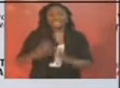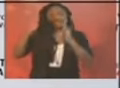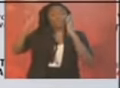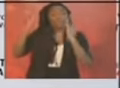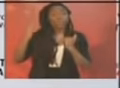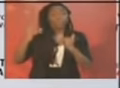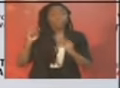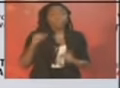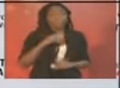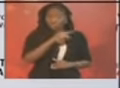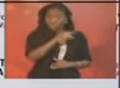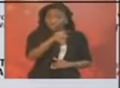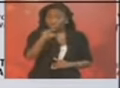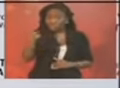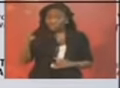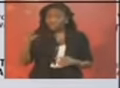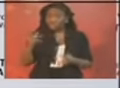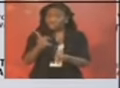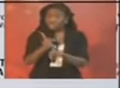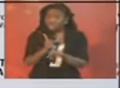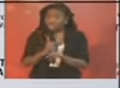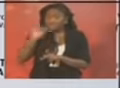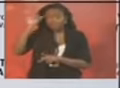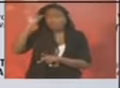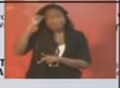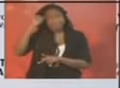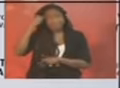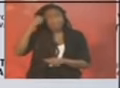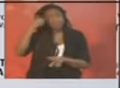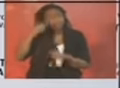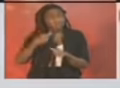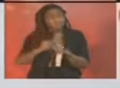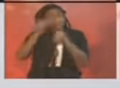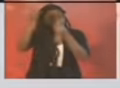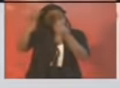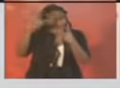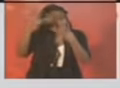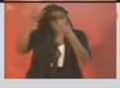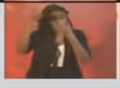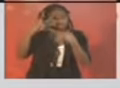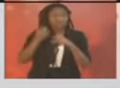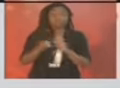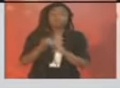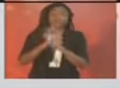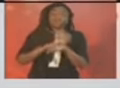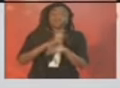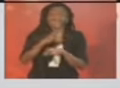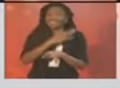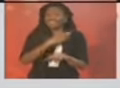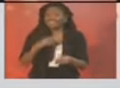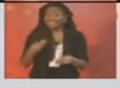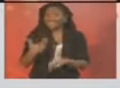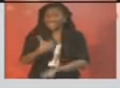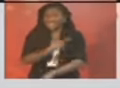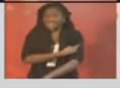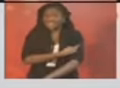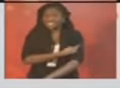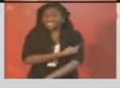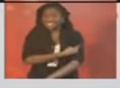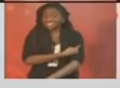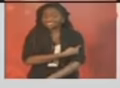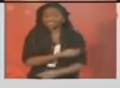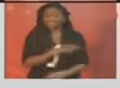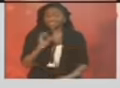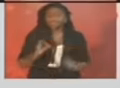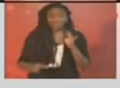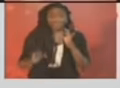all of you are keeping yourself up to date with information on COVID-19 and, of course, the COVID-19 vaccine. And if you're